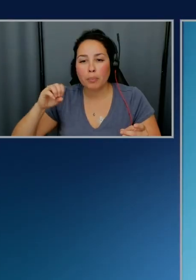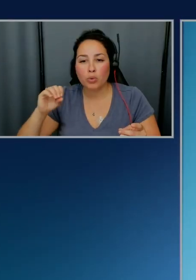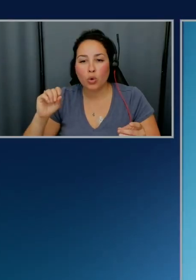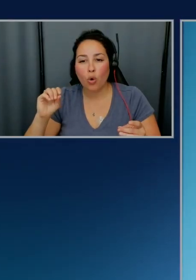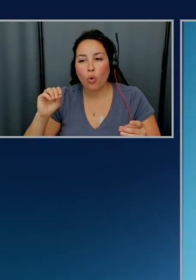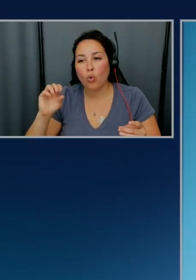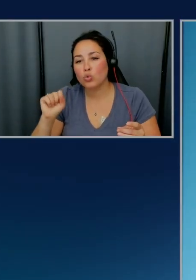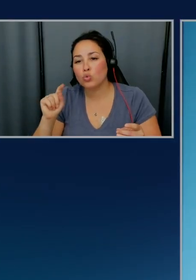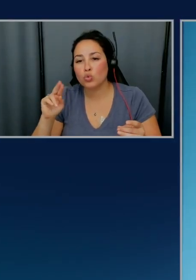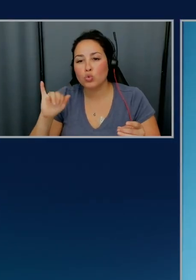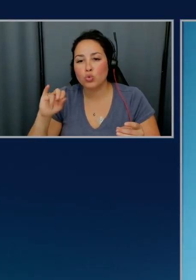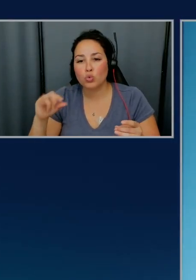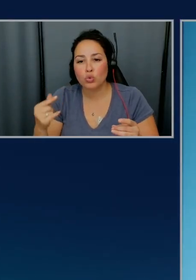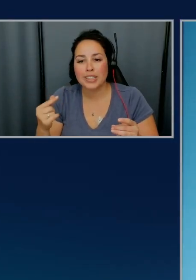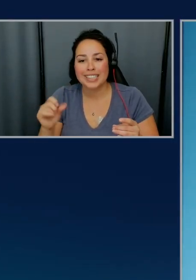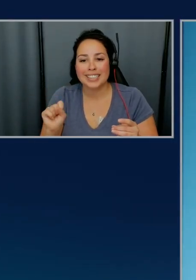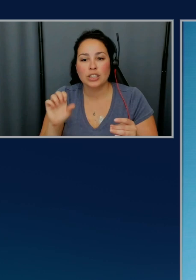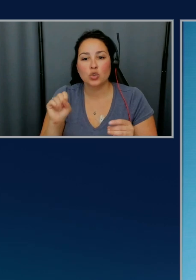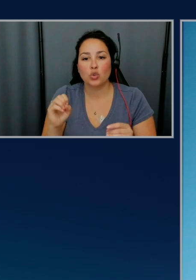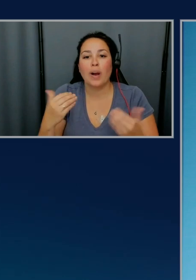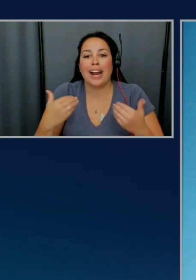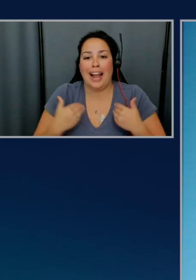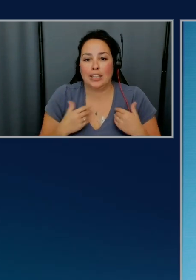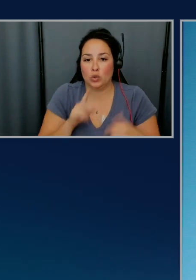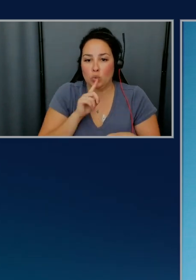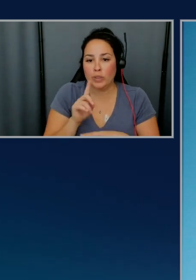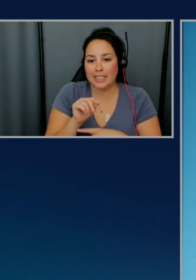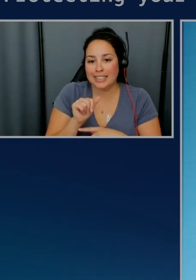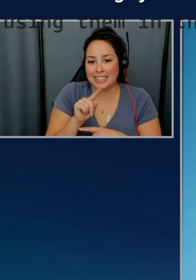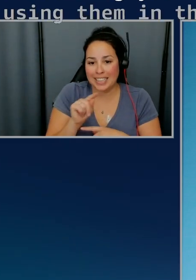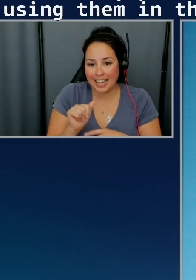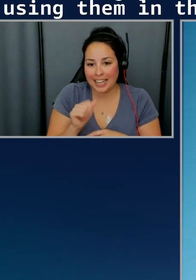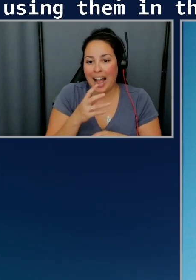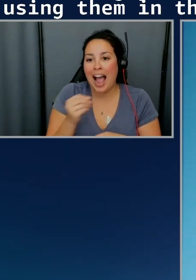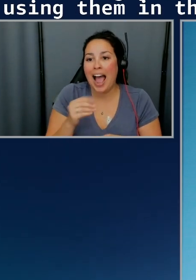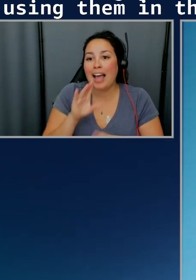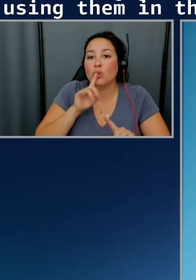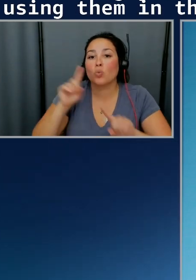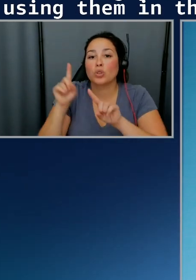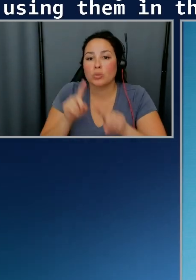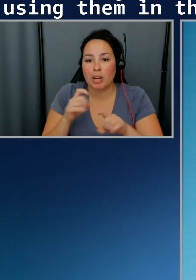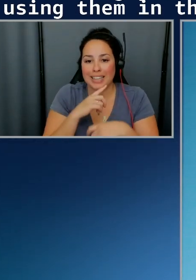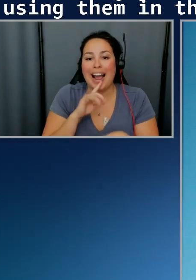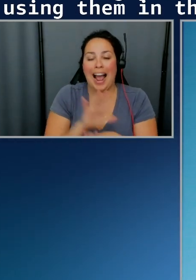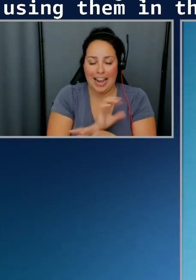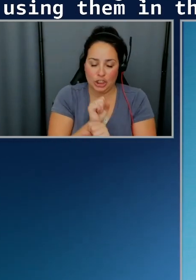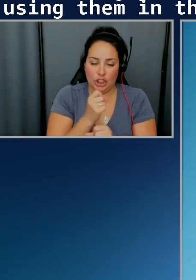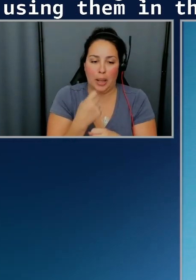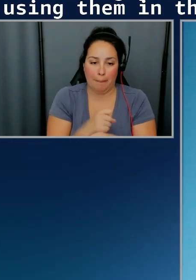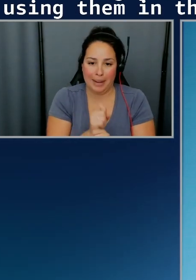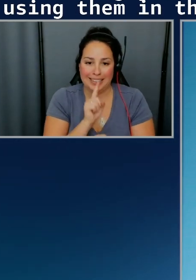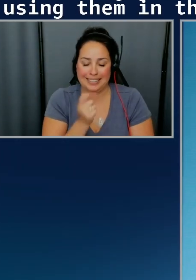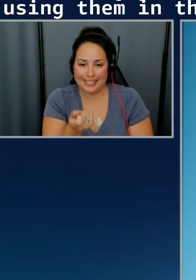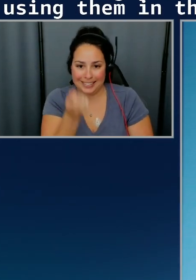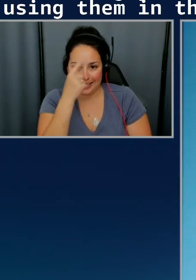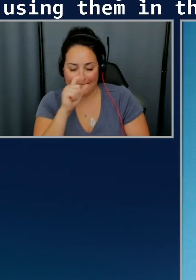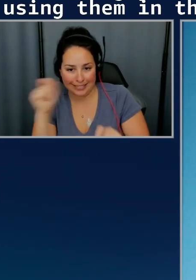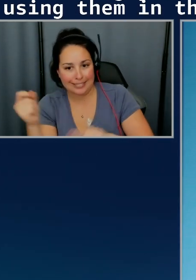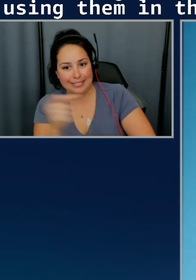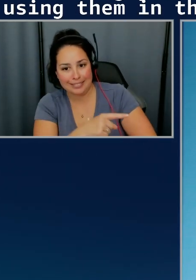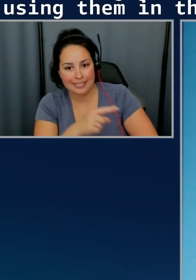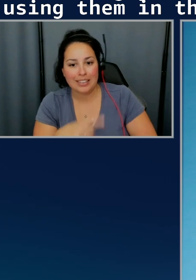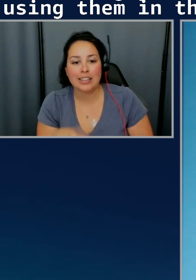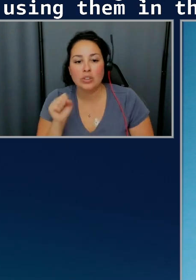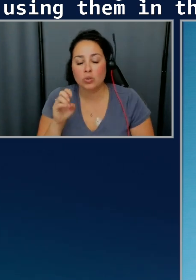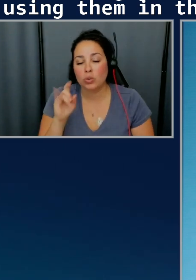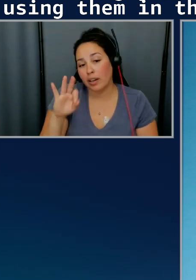that the response back to the client actually makes sense. So this is another popular pattern. If you look at the threat surface or the attack surface